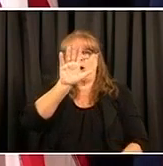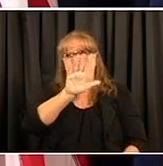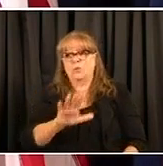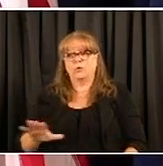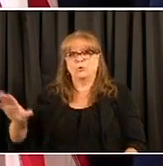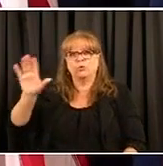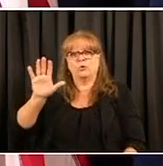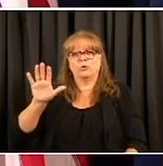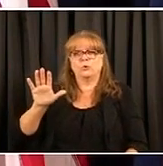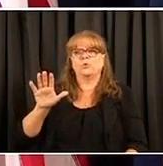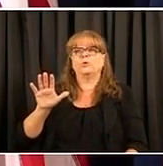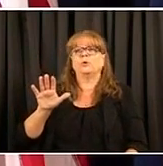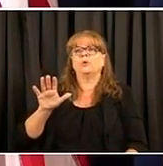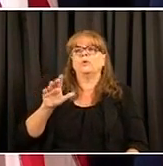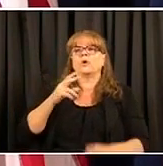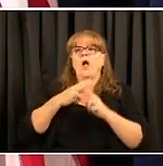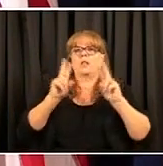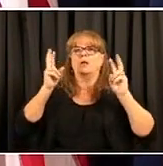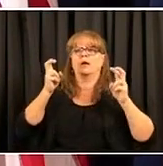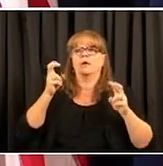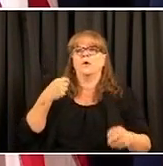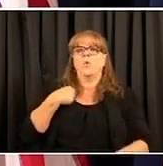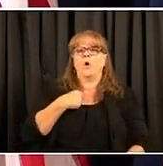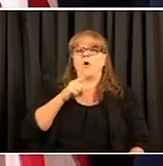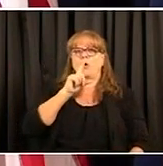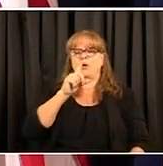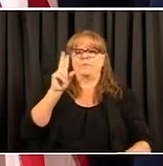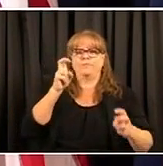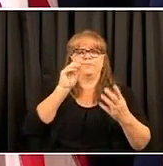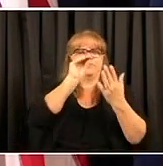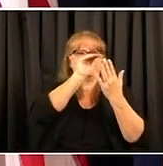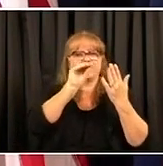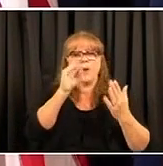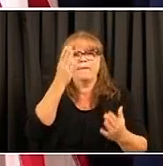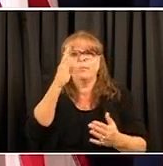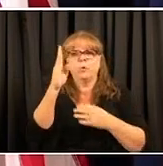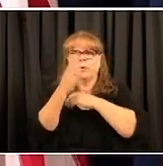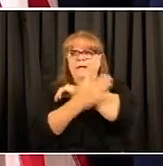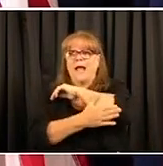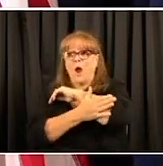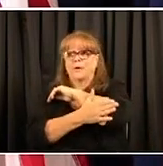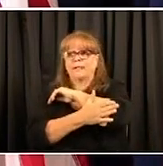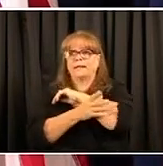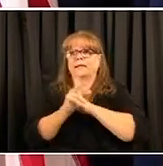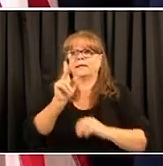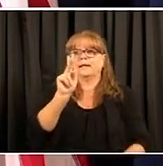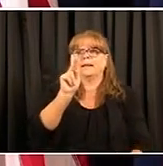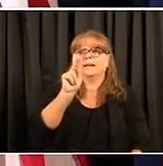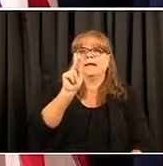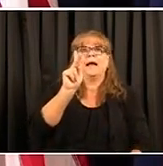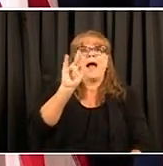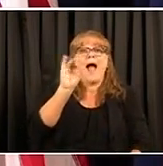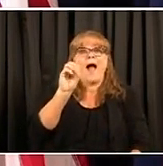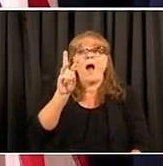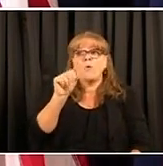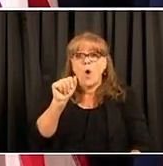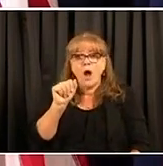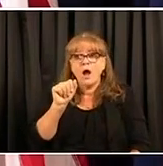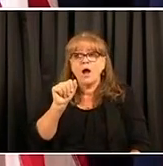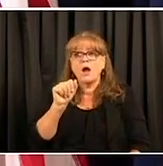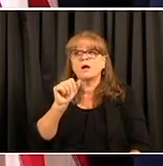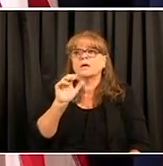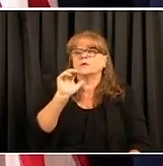the blue counties here. And included in that group is Kiowa County, which has never had a single case of COVID in 6 months. So I'm kind of